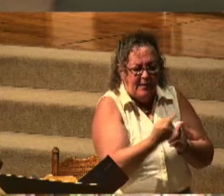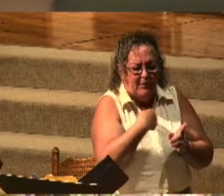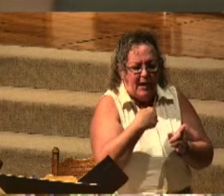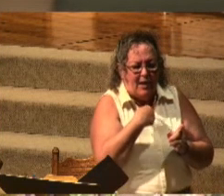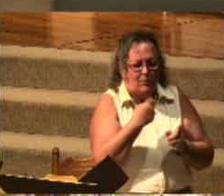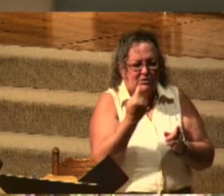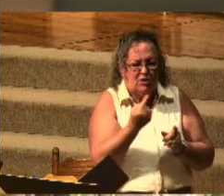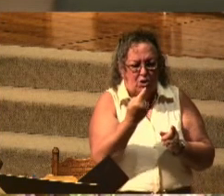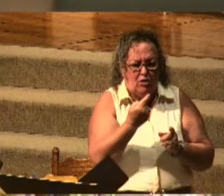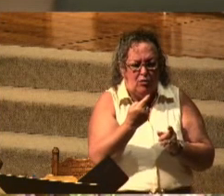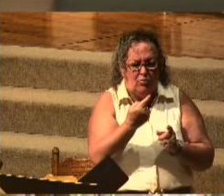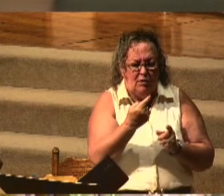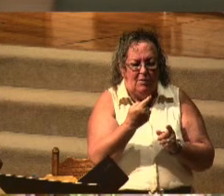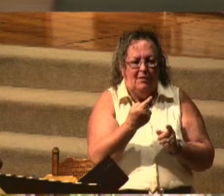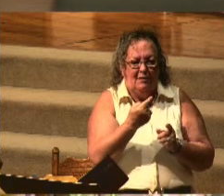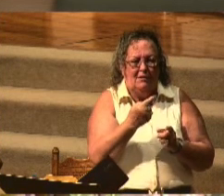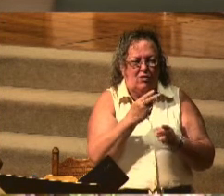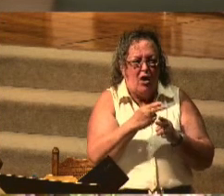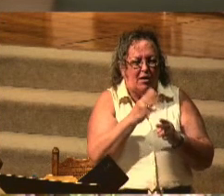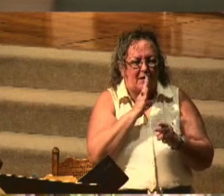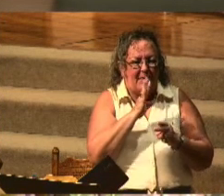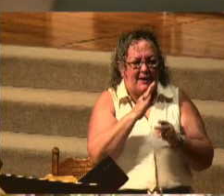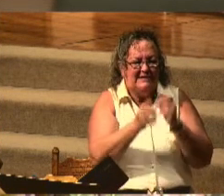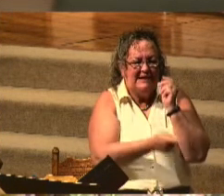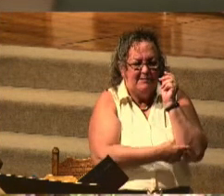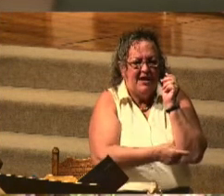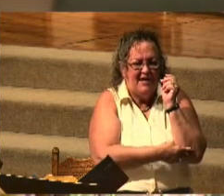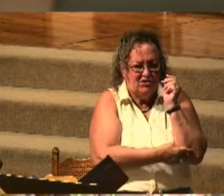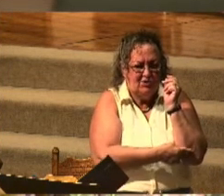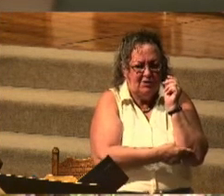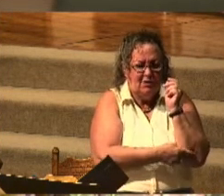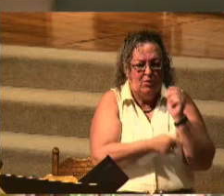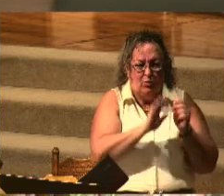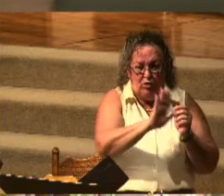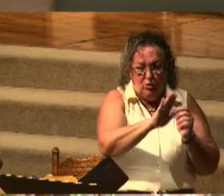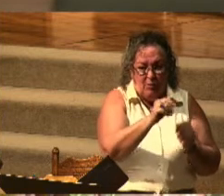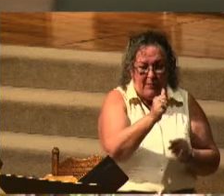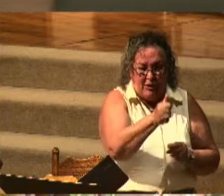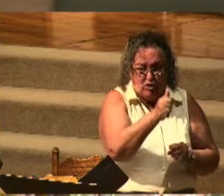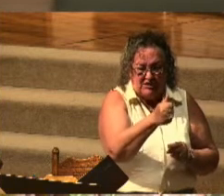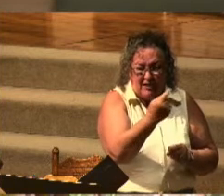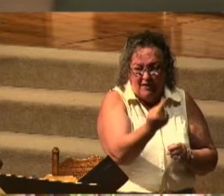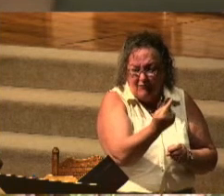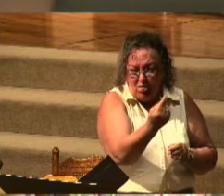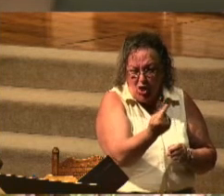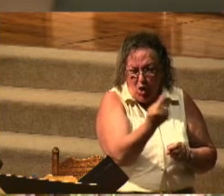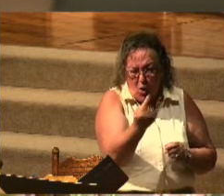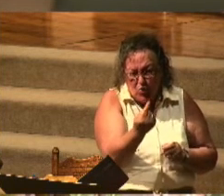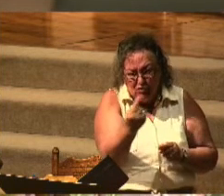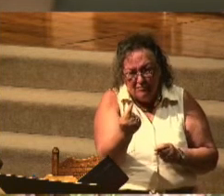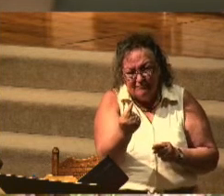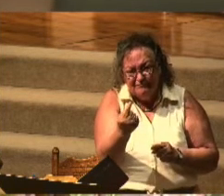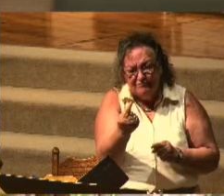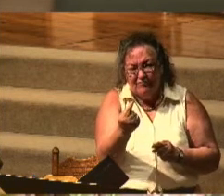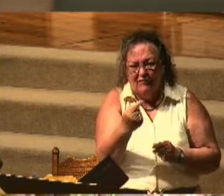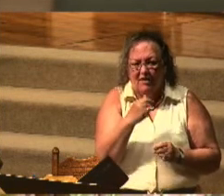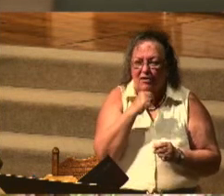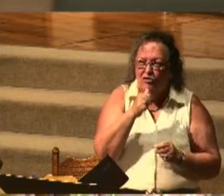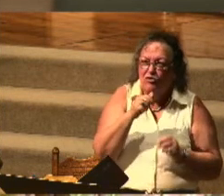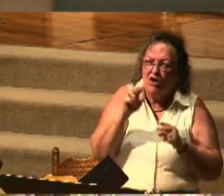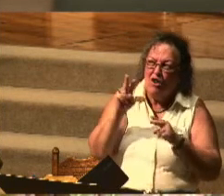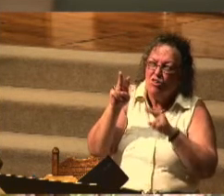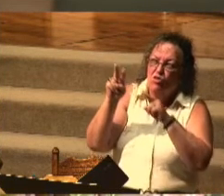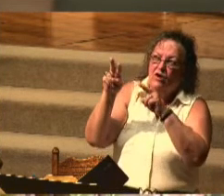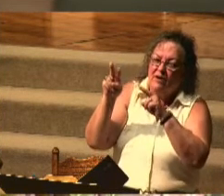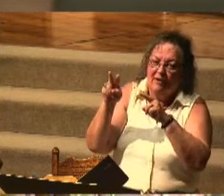old songs a long time ago. And that's what happens when you're by yourself, when you're alone, when you're not looking for